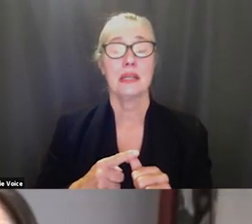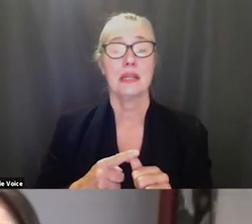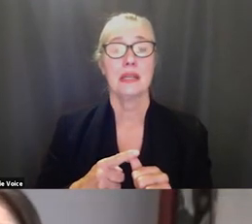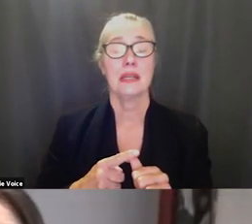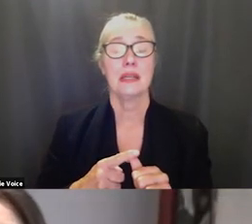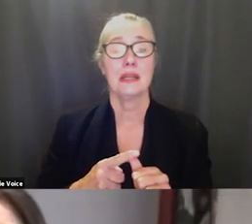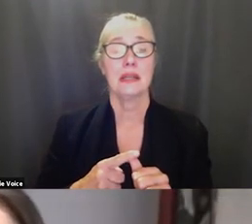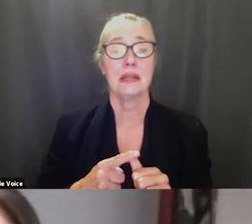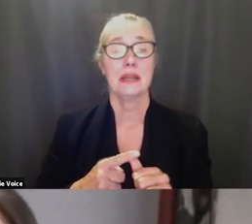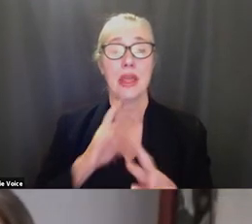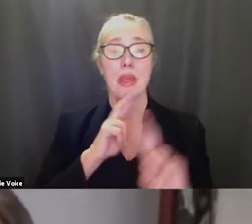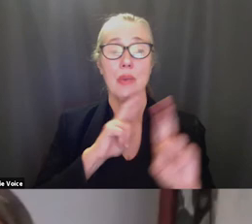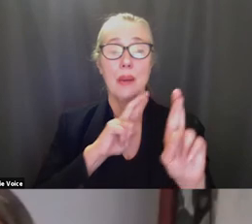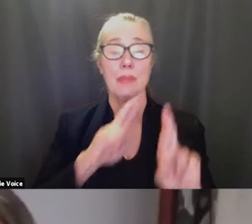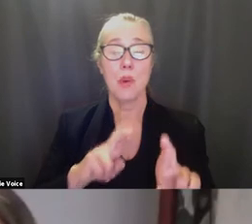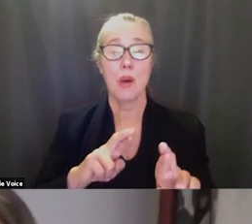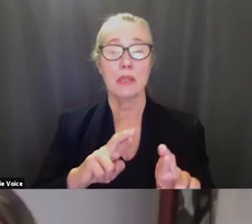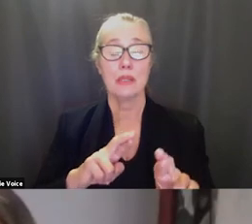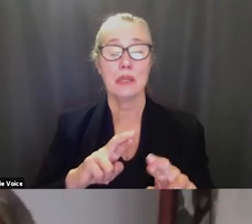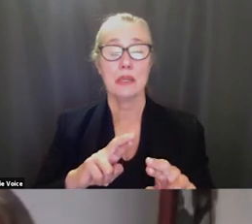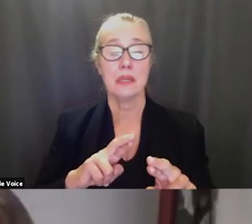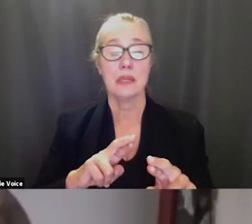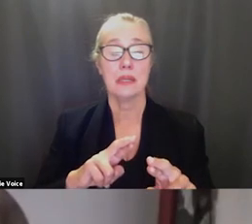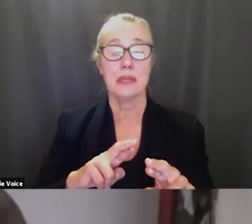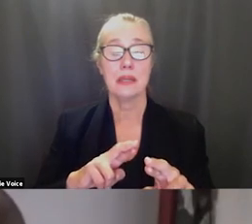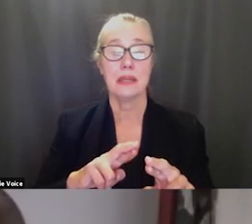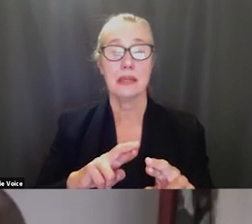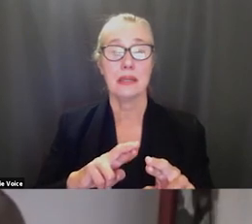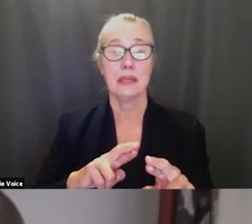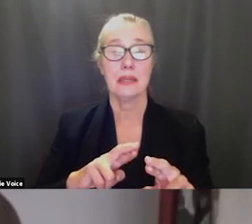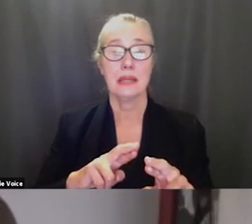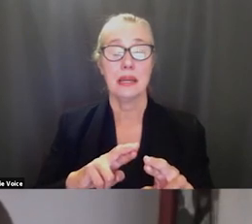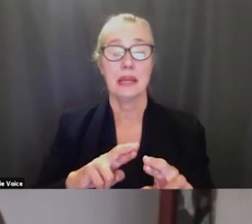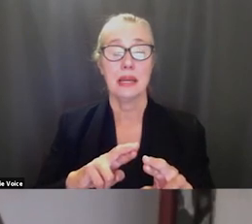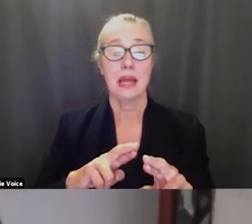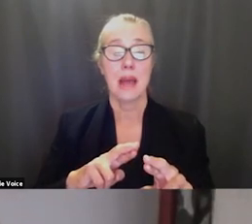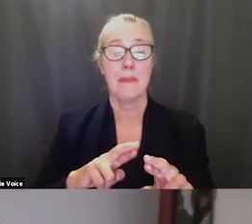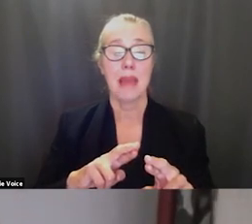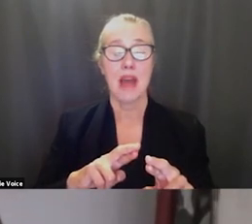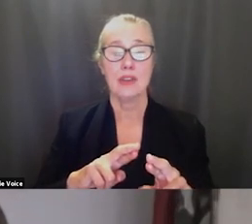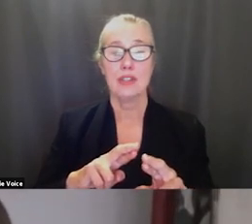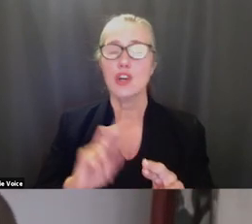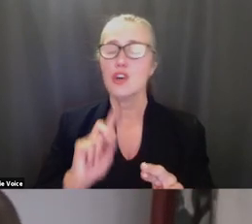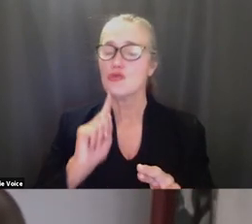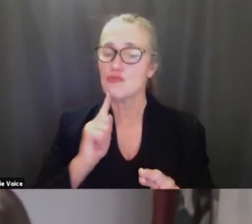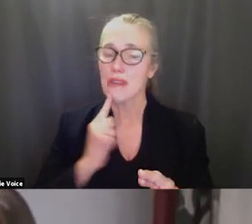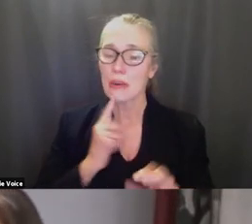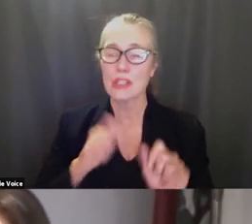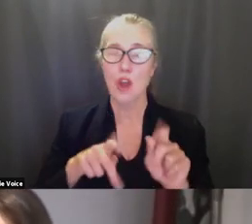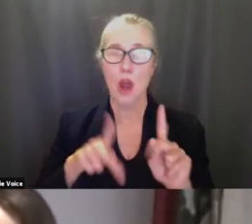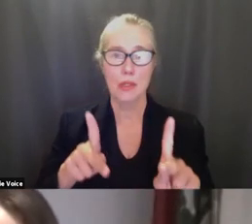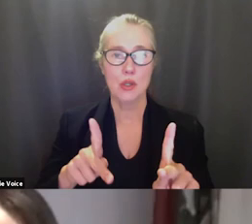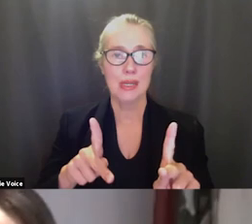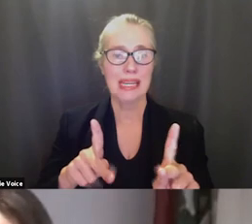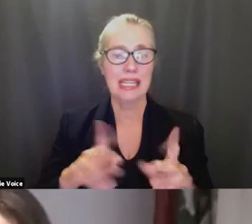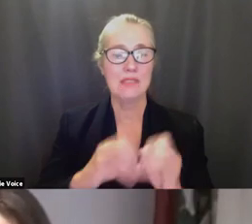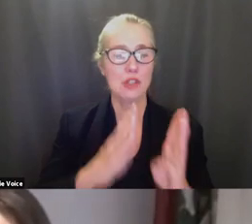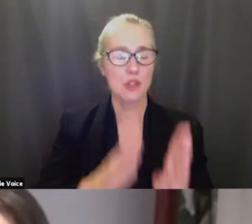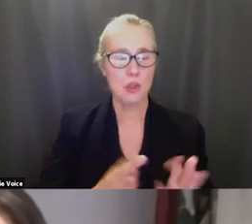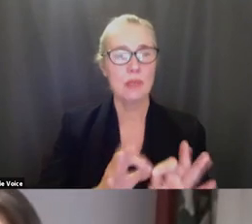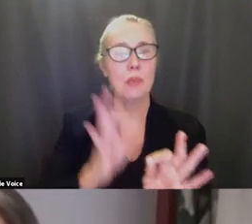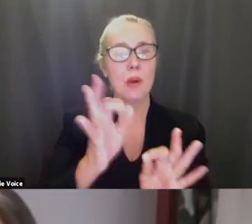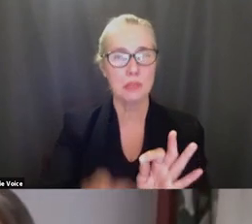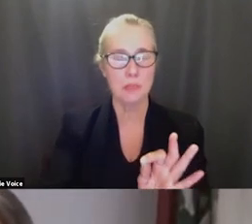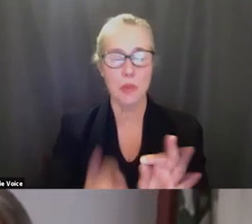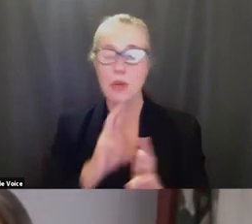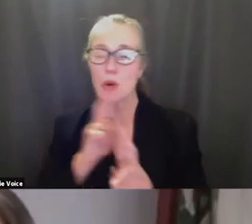the report on um expanding rigorous opportunities for students we are going to postpone the report